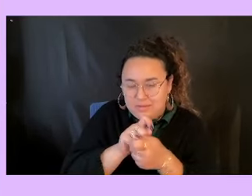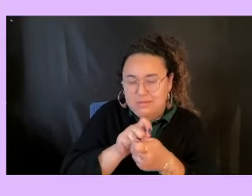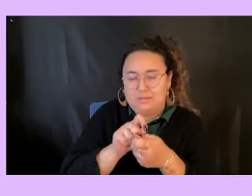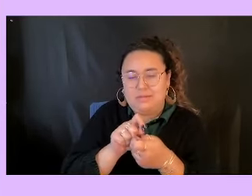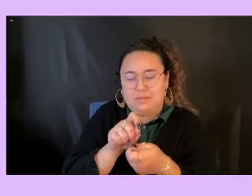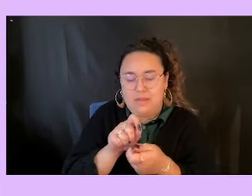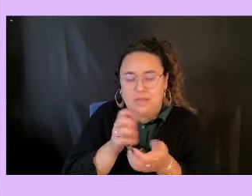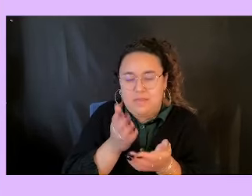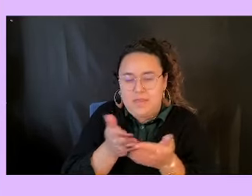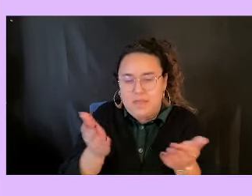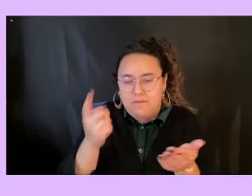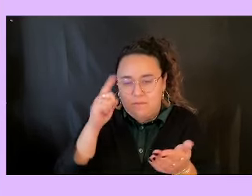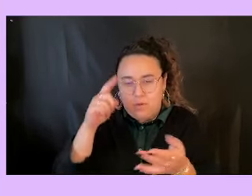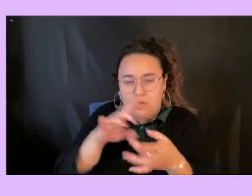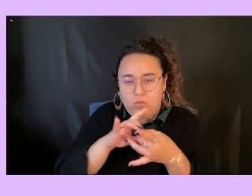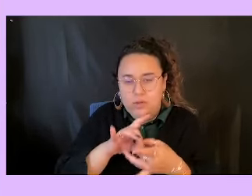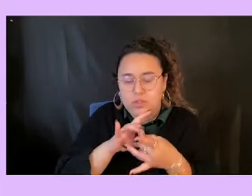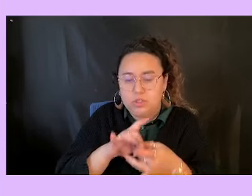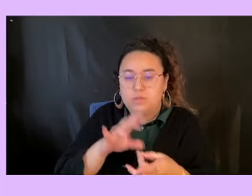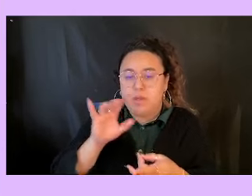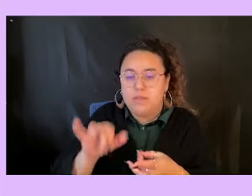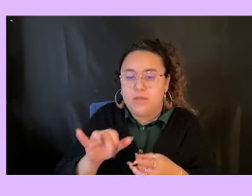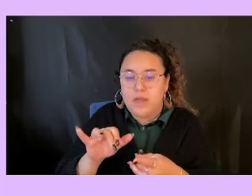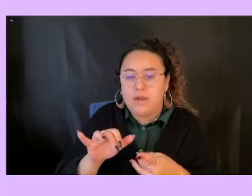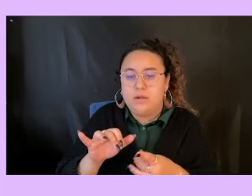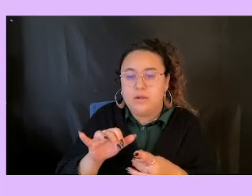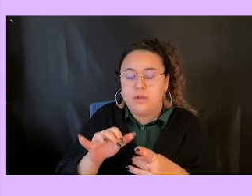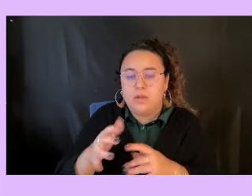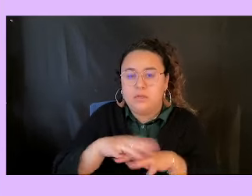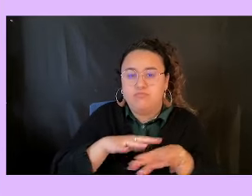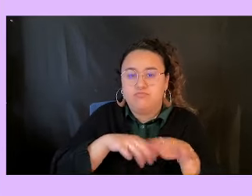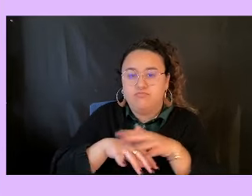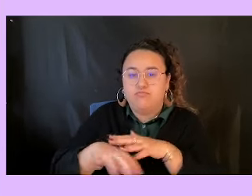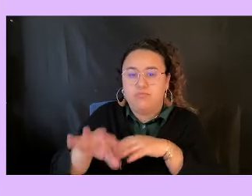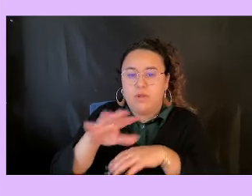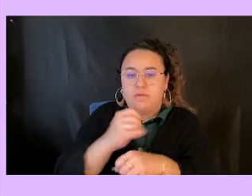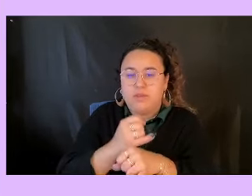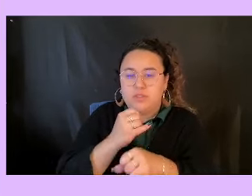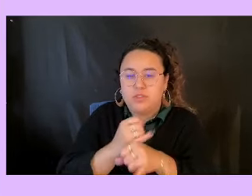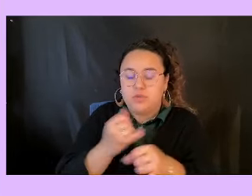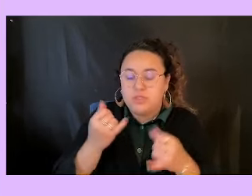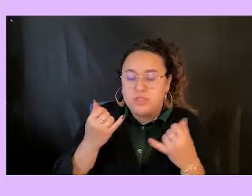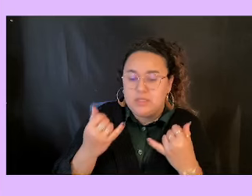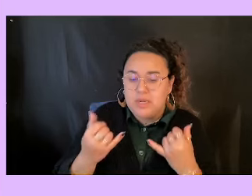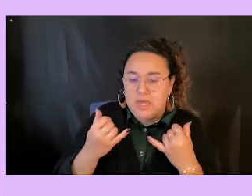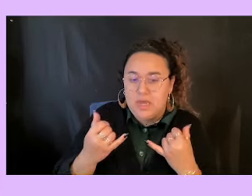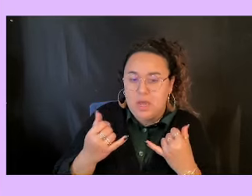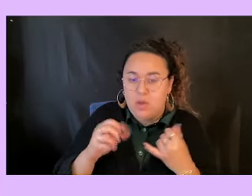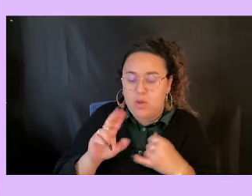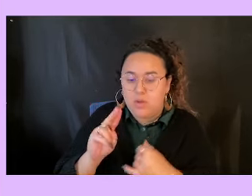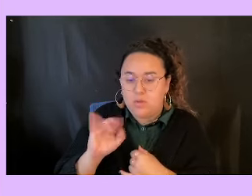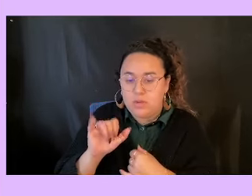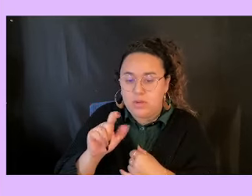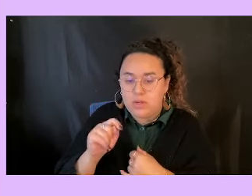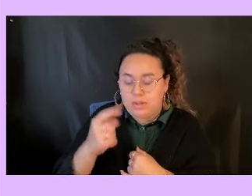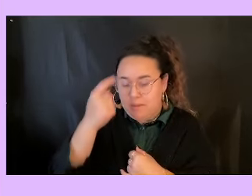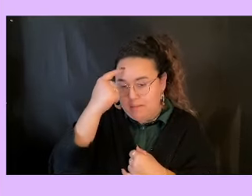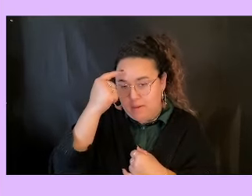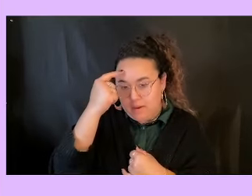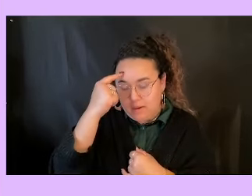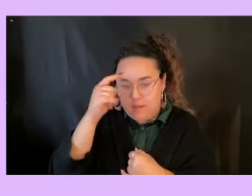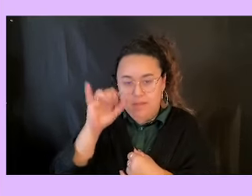but that constellation of institutions is now a unit in my mind, is now a